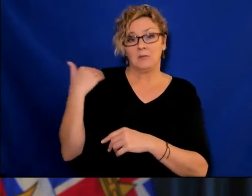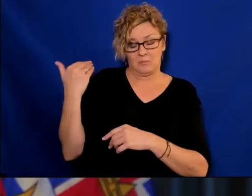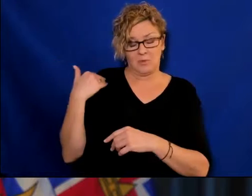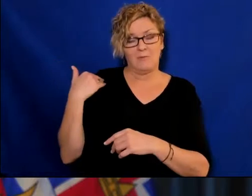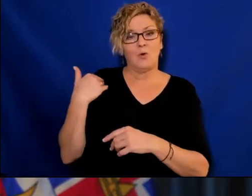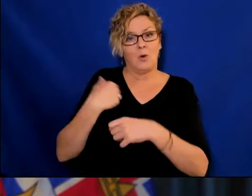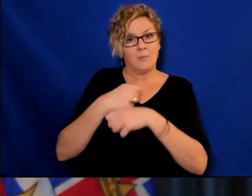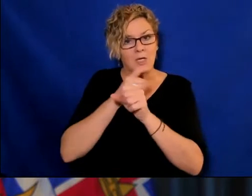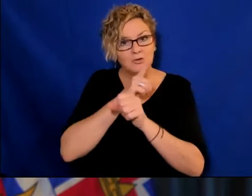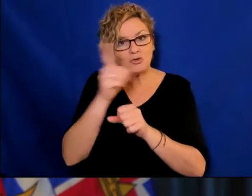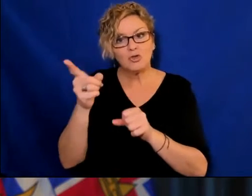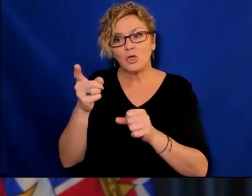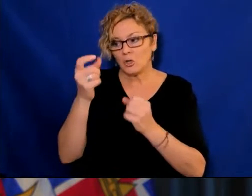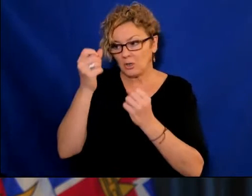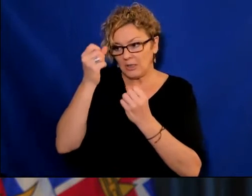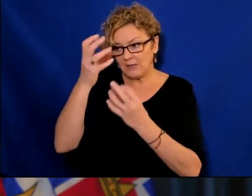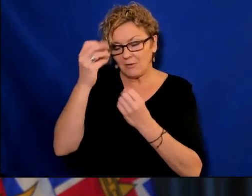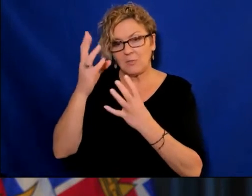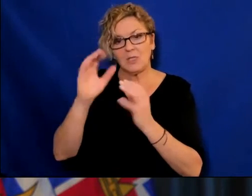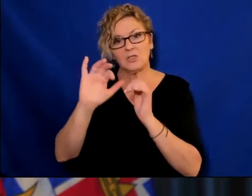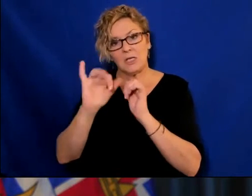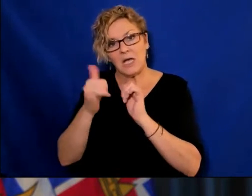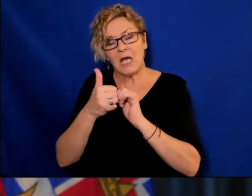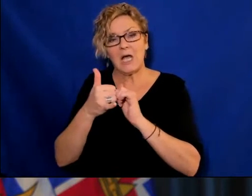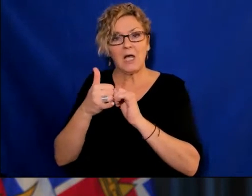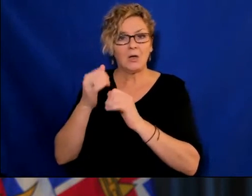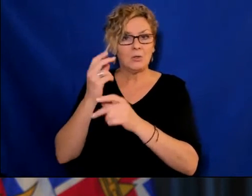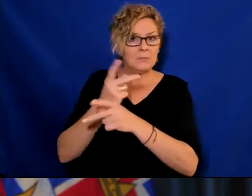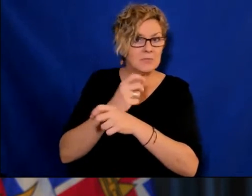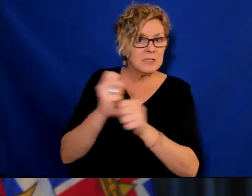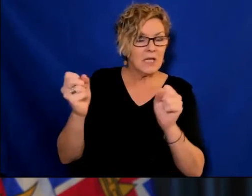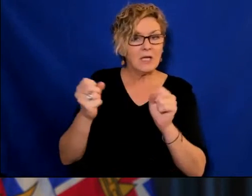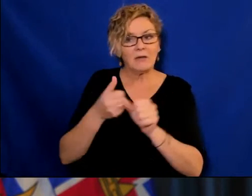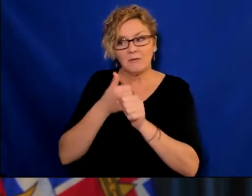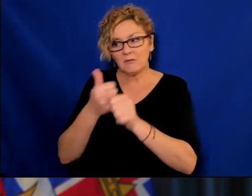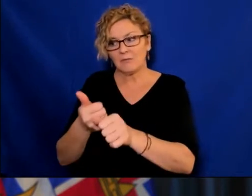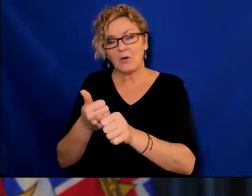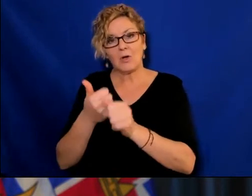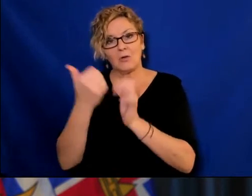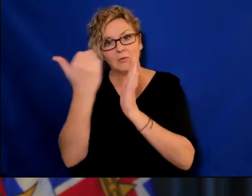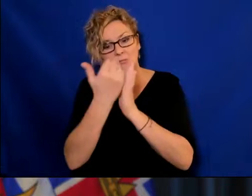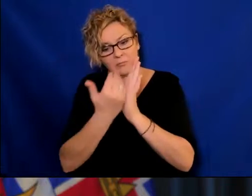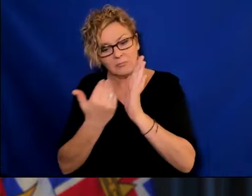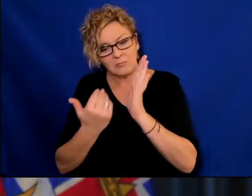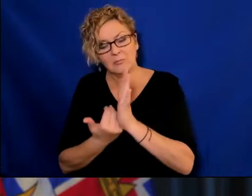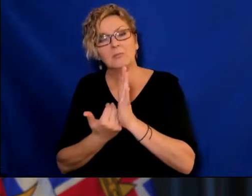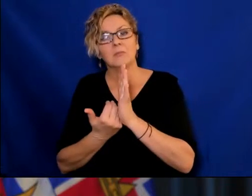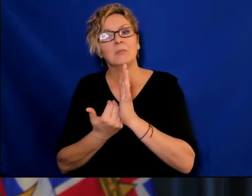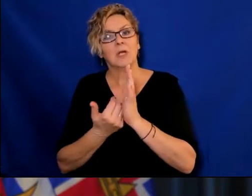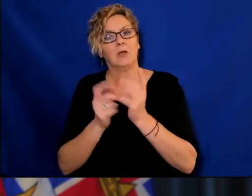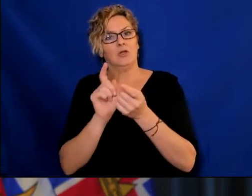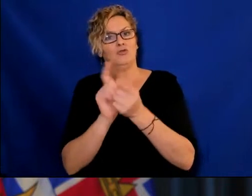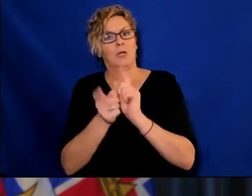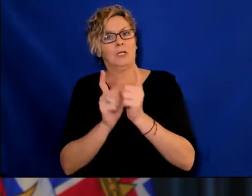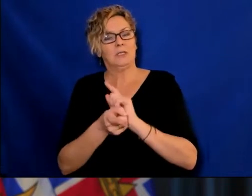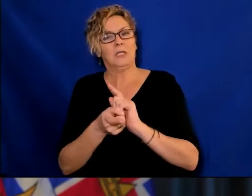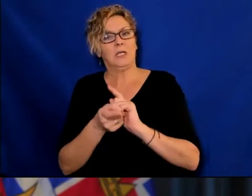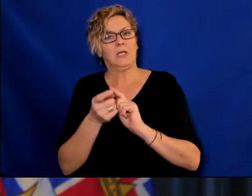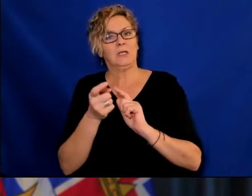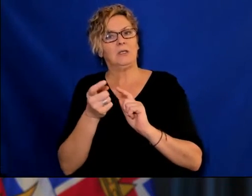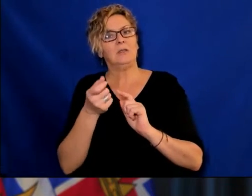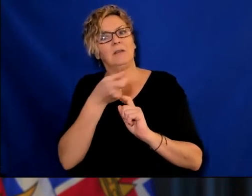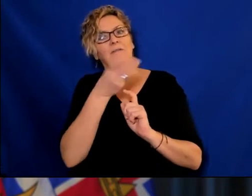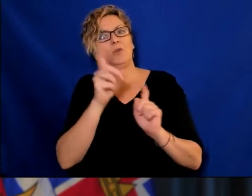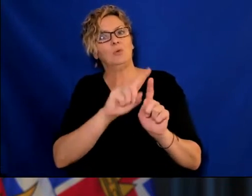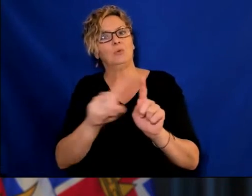the beginning in multiple language, including Punjabi and Hindi, and that will continue. We have a significant, for